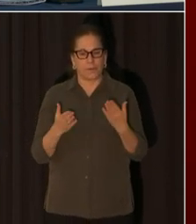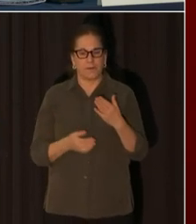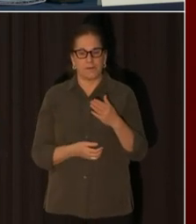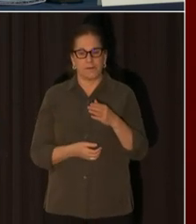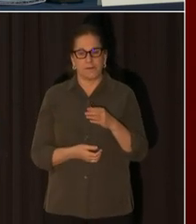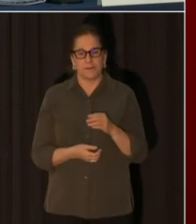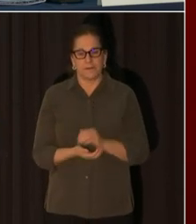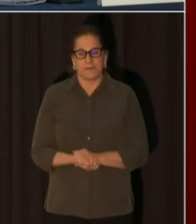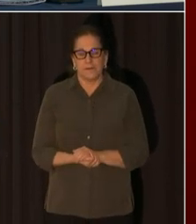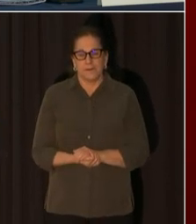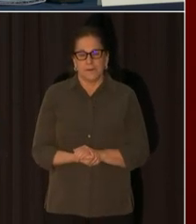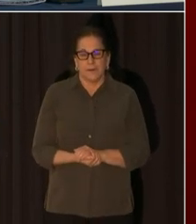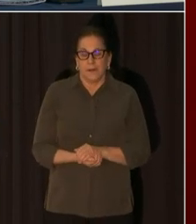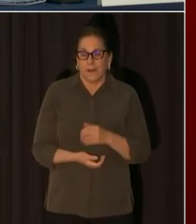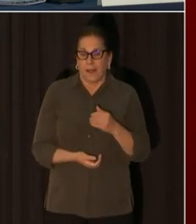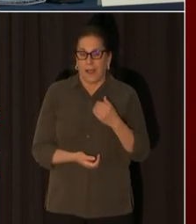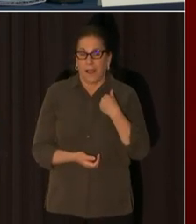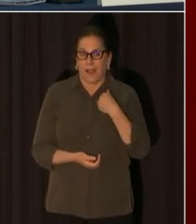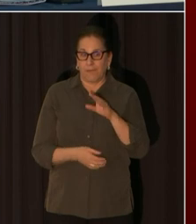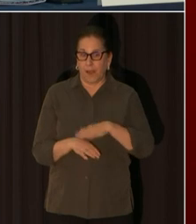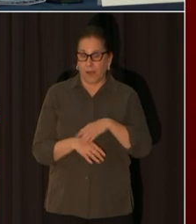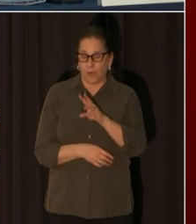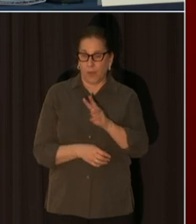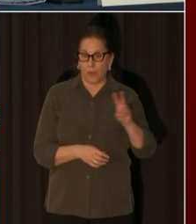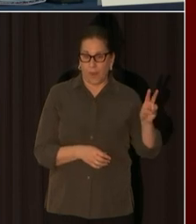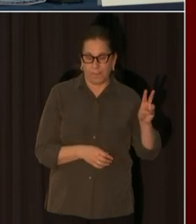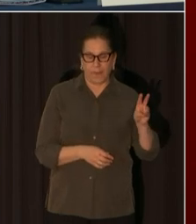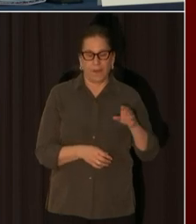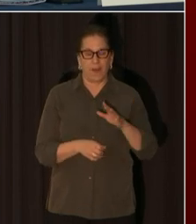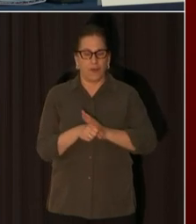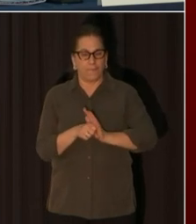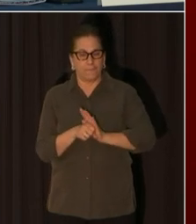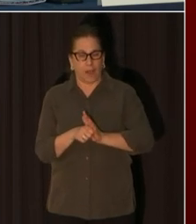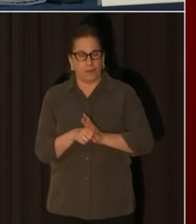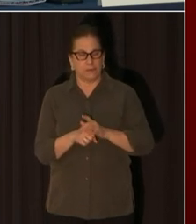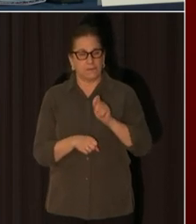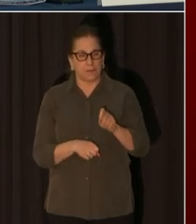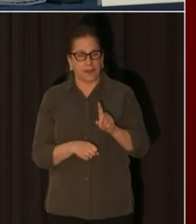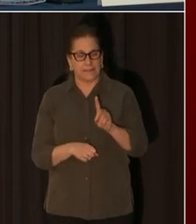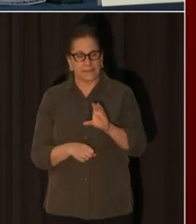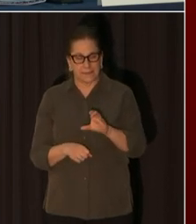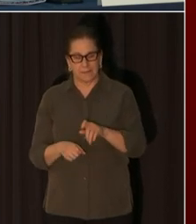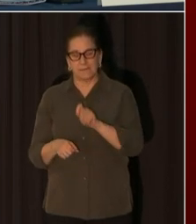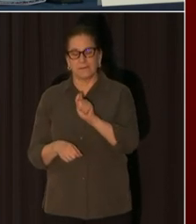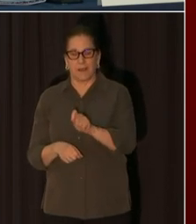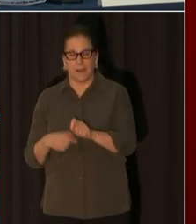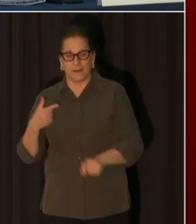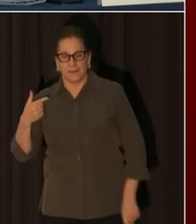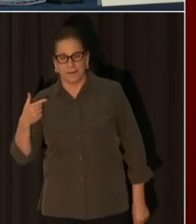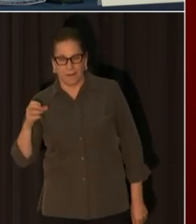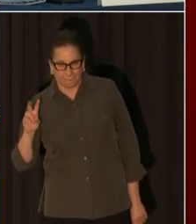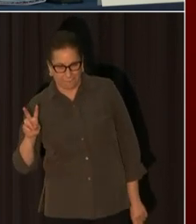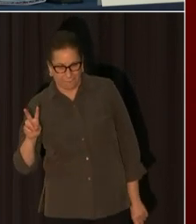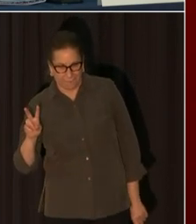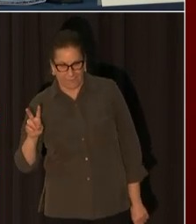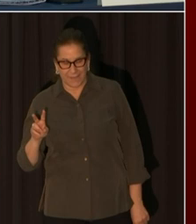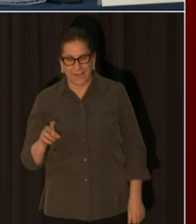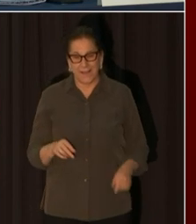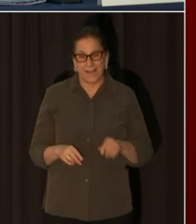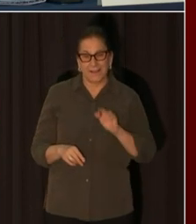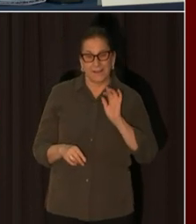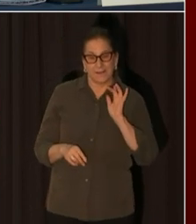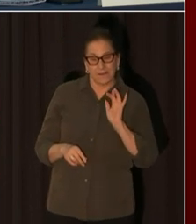coronavirus.dc.gov, and there's a new page for Reopen DC. So we ask that you all go to that page and check out the latest about the